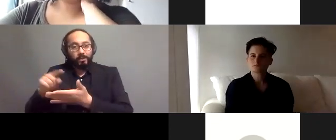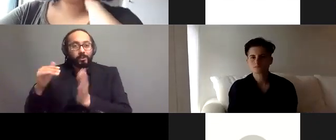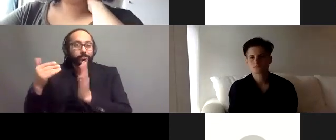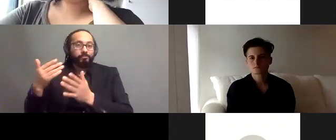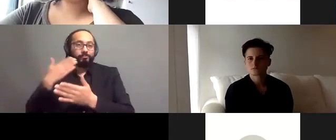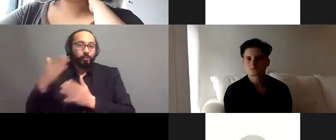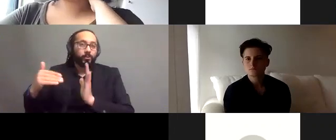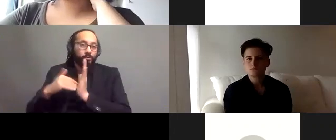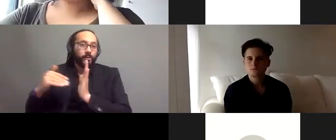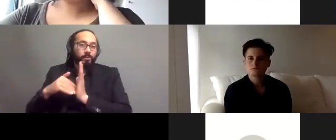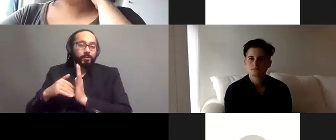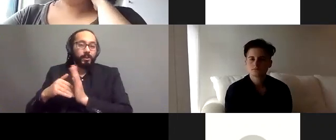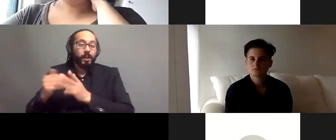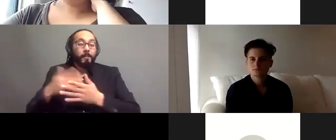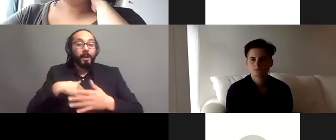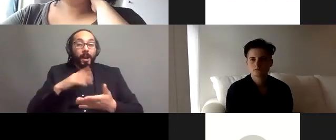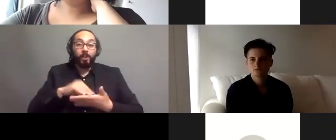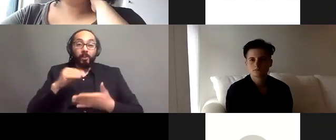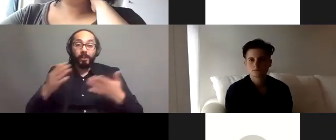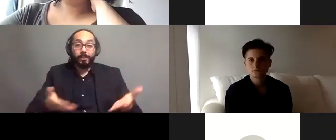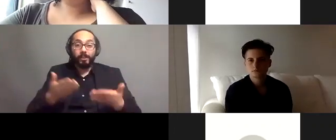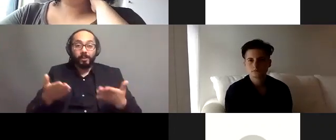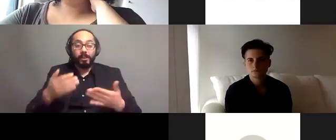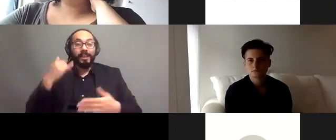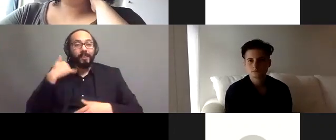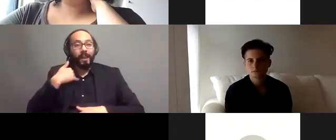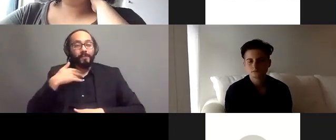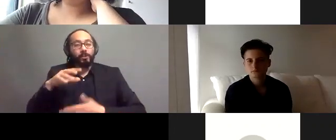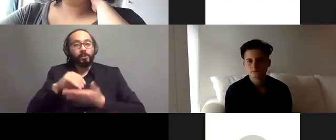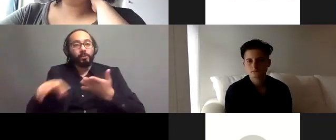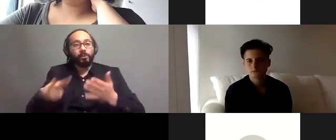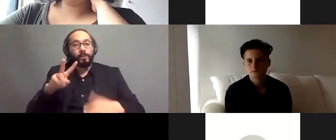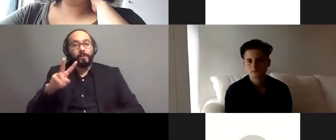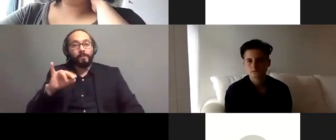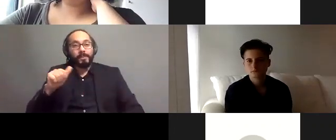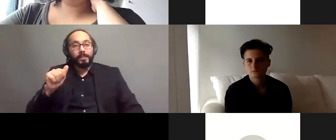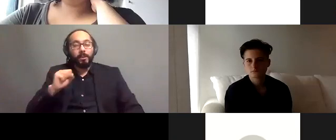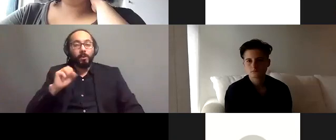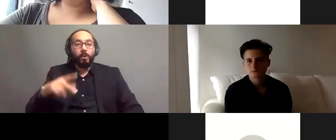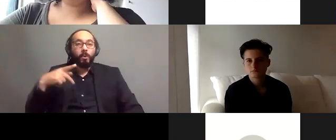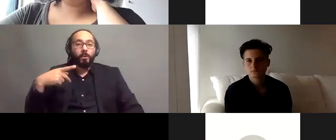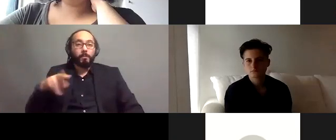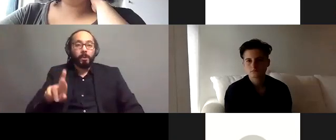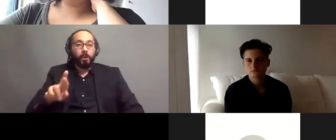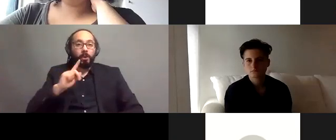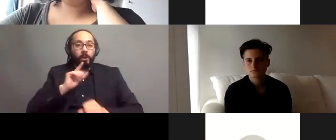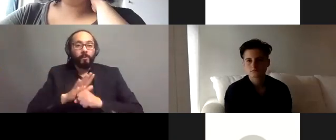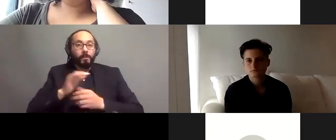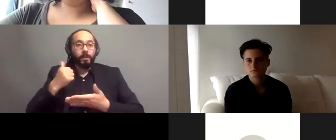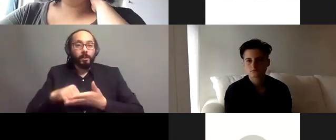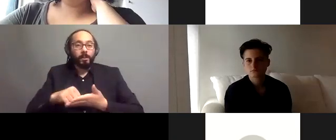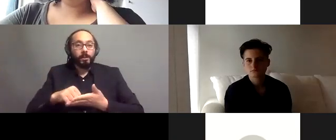because when you got a like student visa or PR visa, PR confirmation letter, there's no sentence